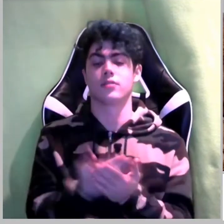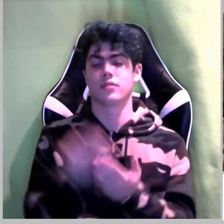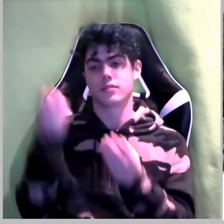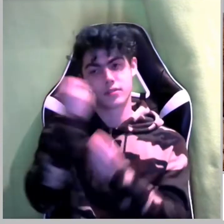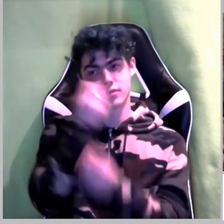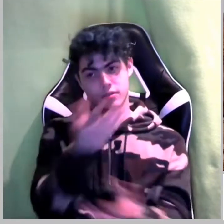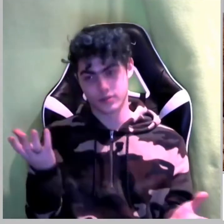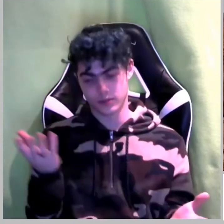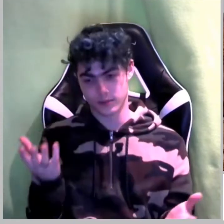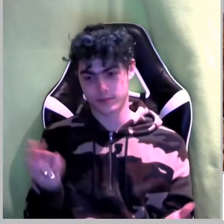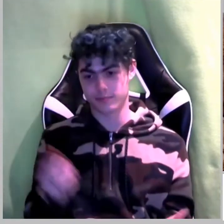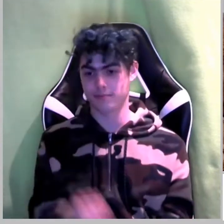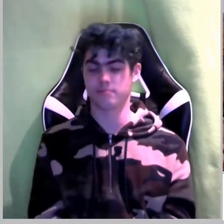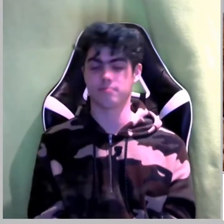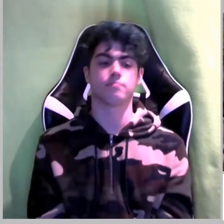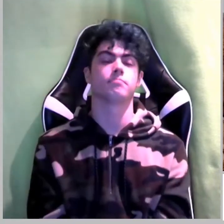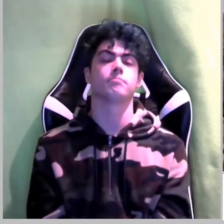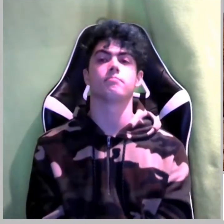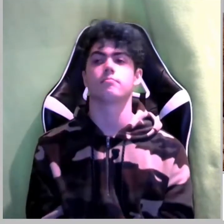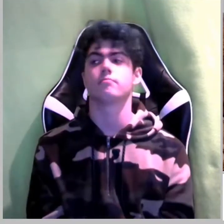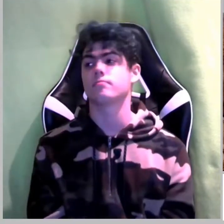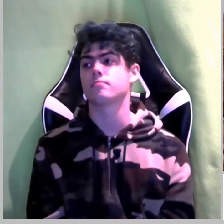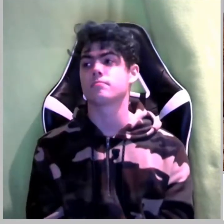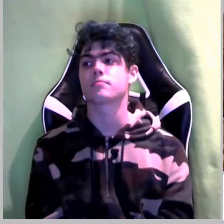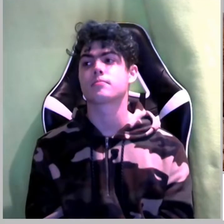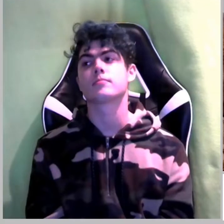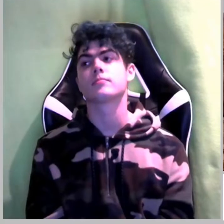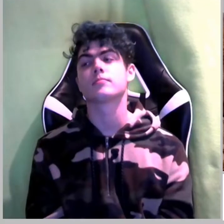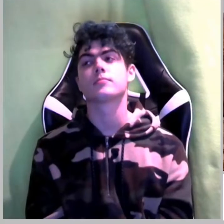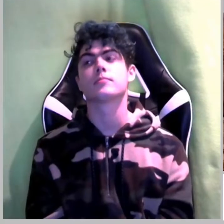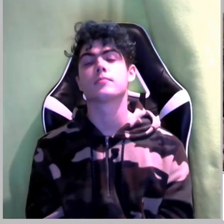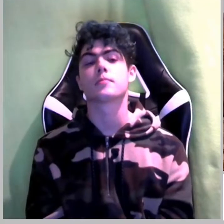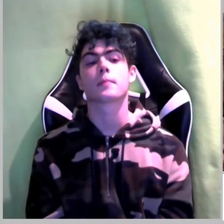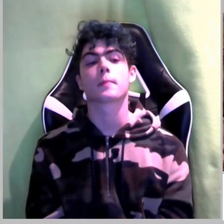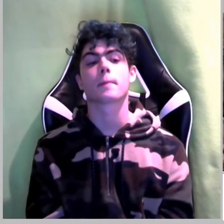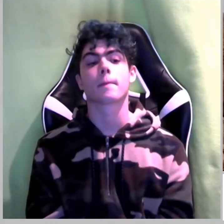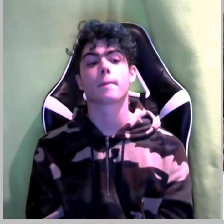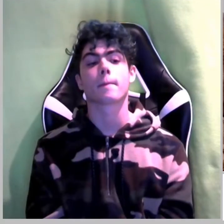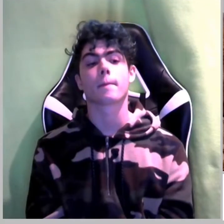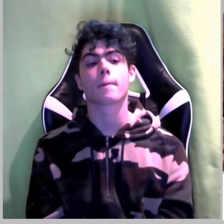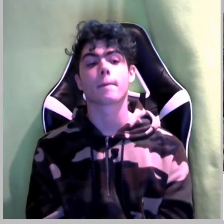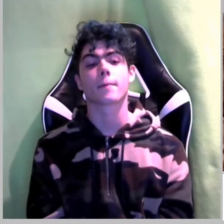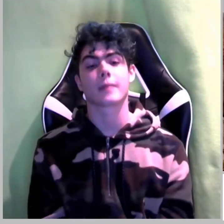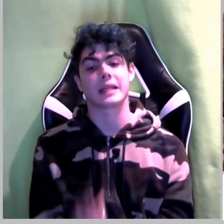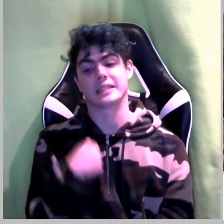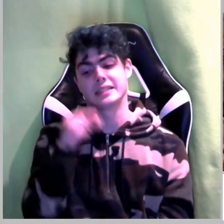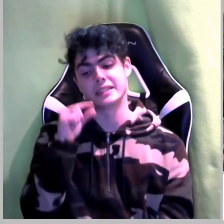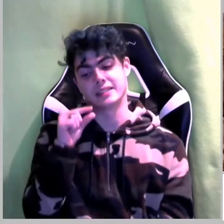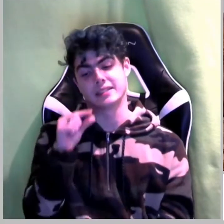John. All right. Excuse me, I'm just like a little nervous.